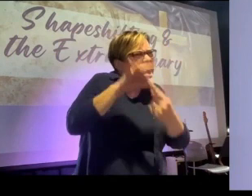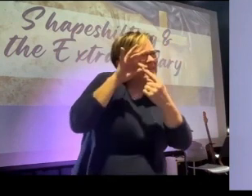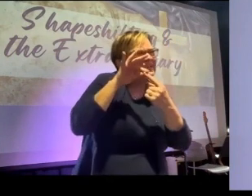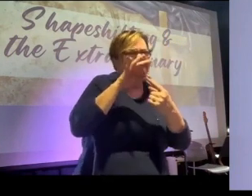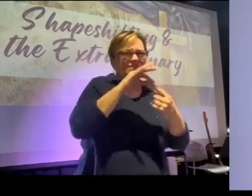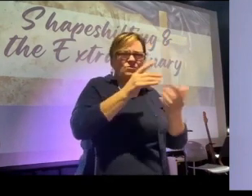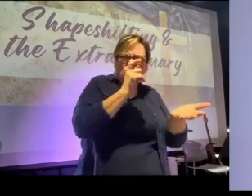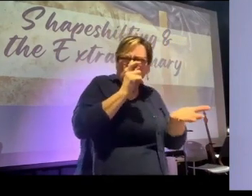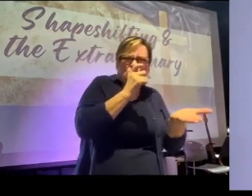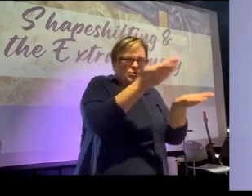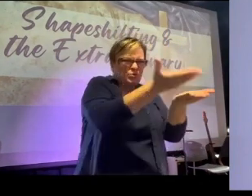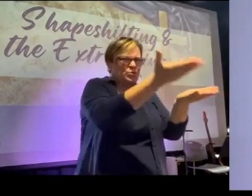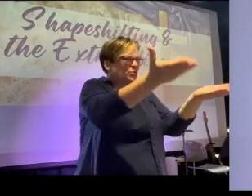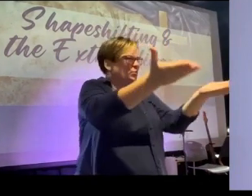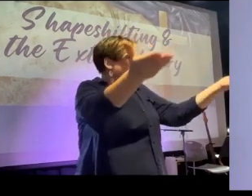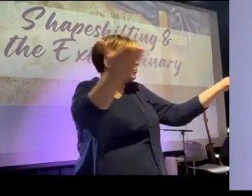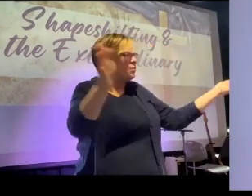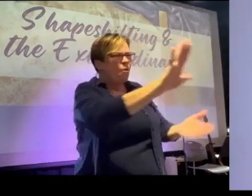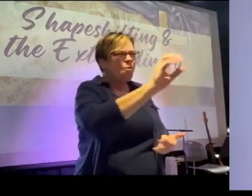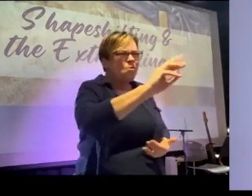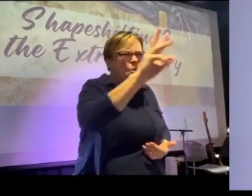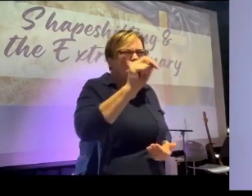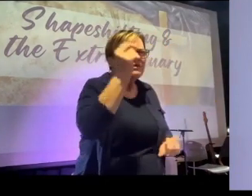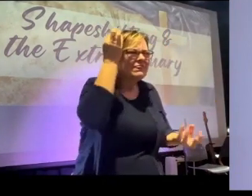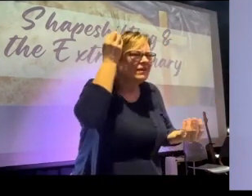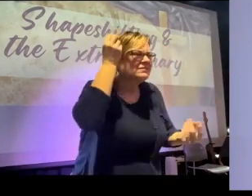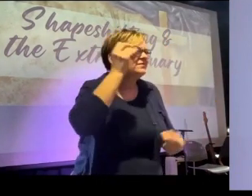you wish to be.